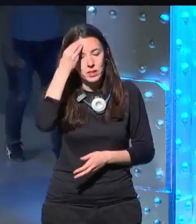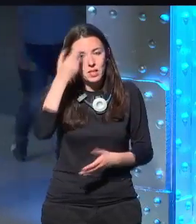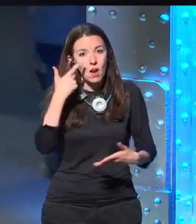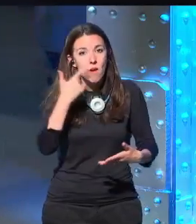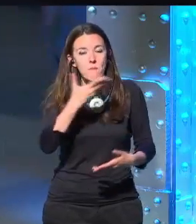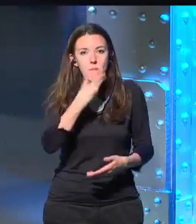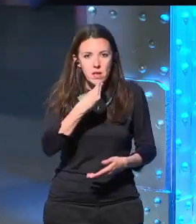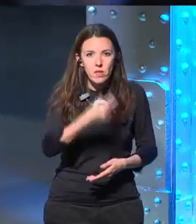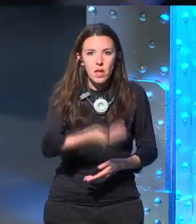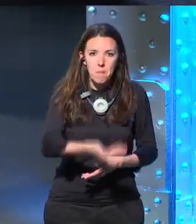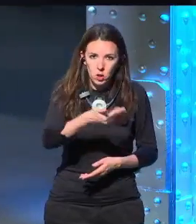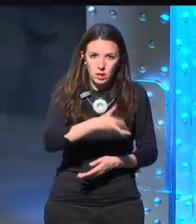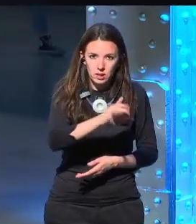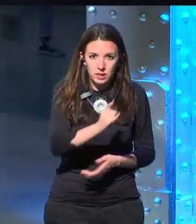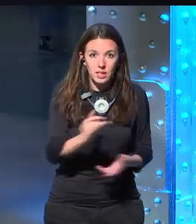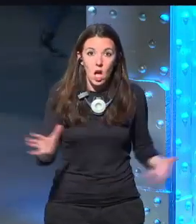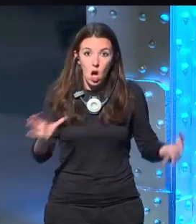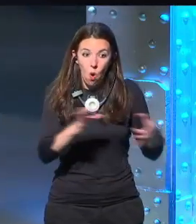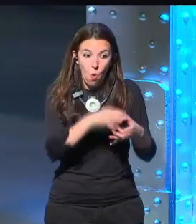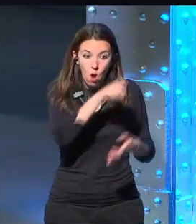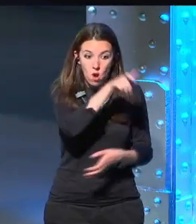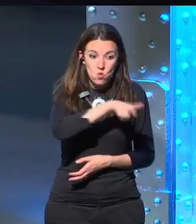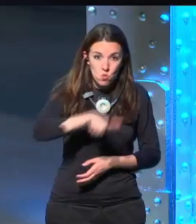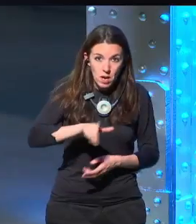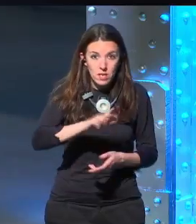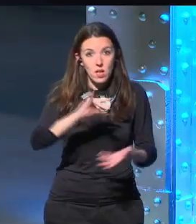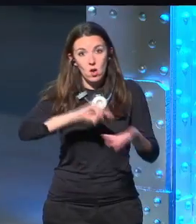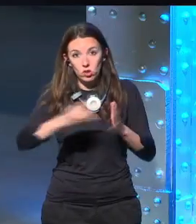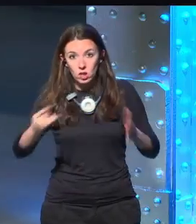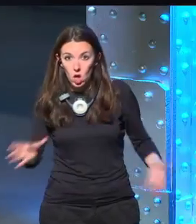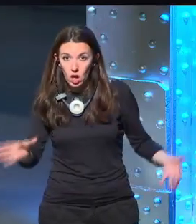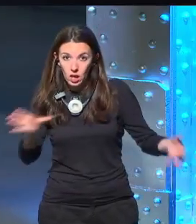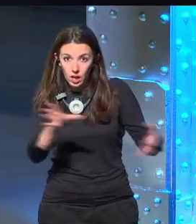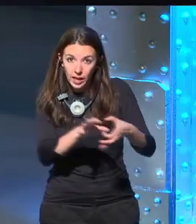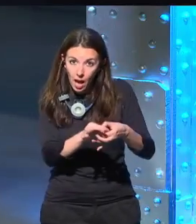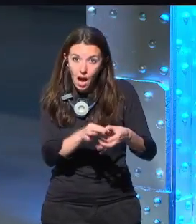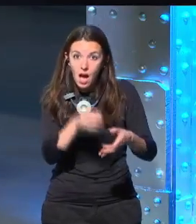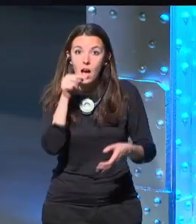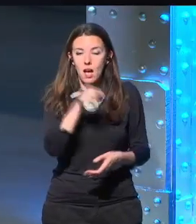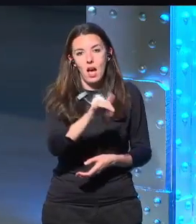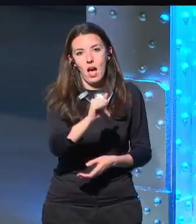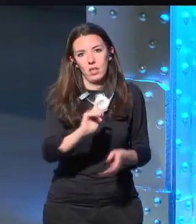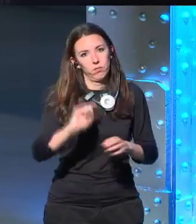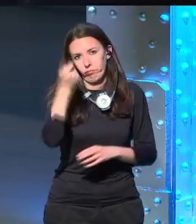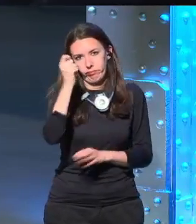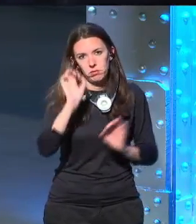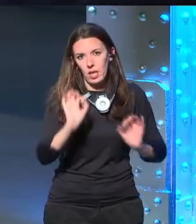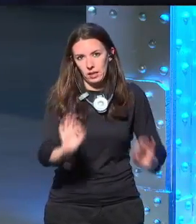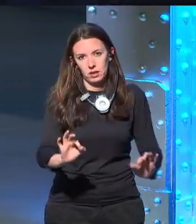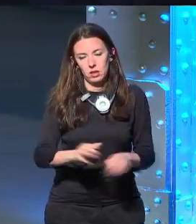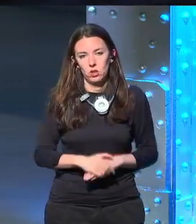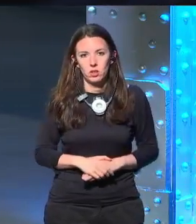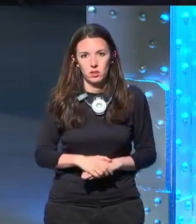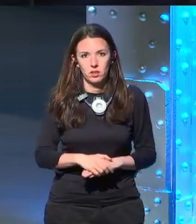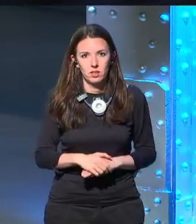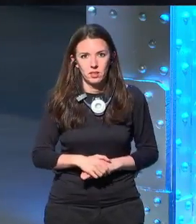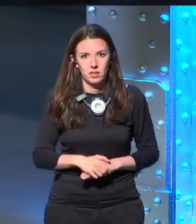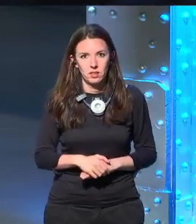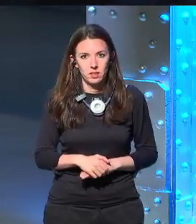to engineering, that's where you're going to be successful. And, as was said earlier, they were